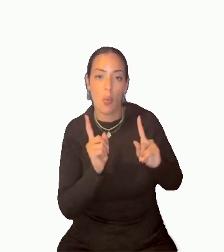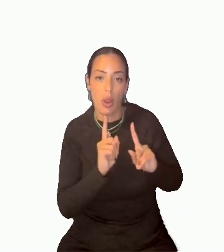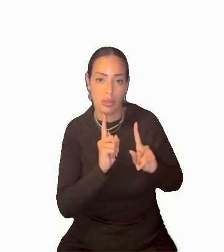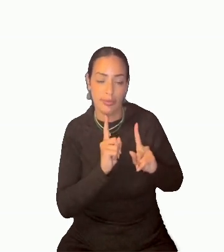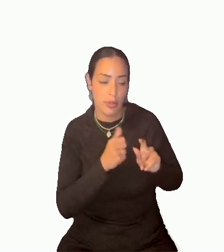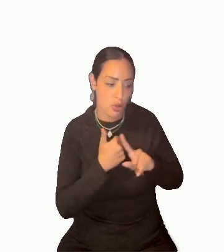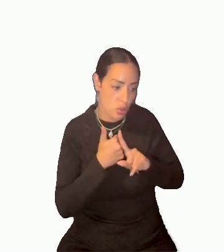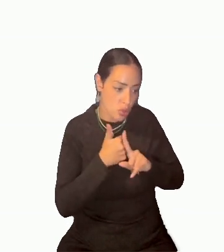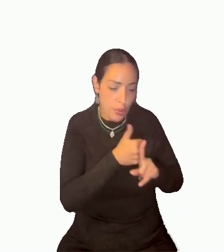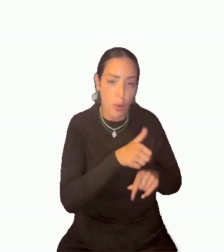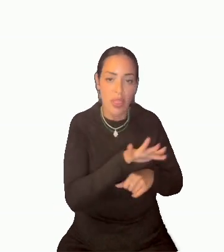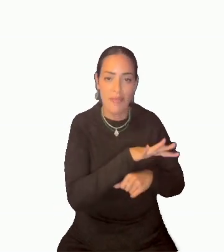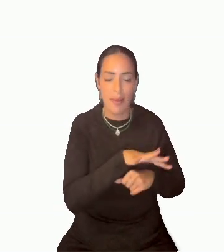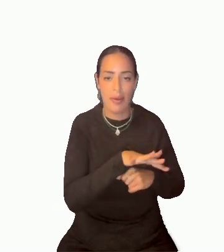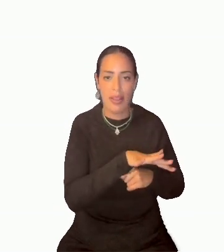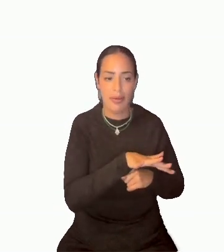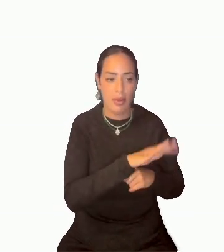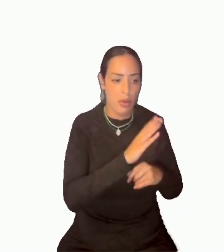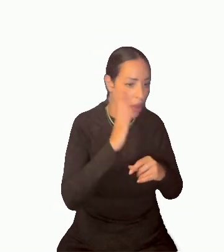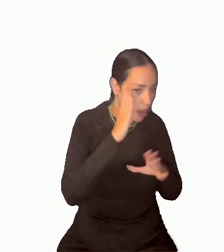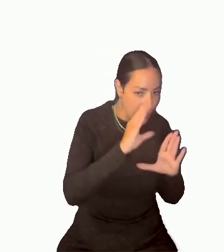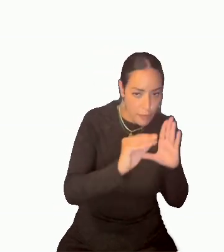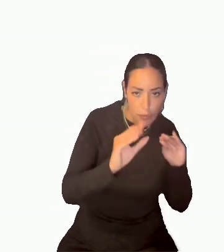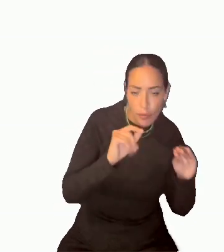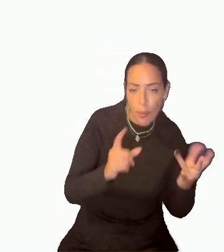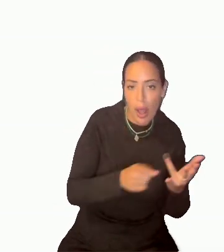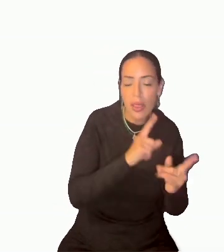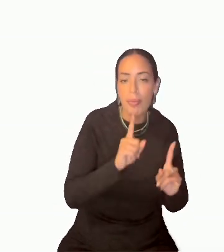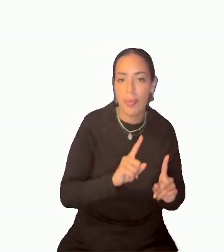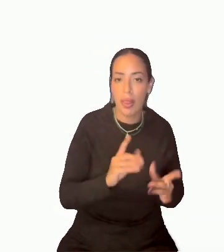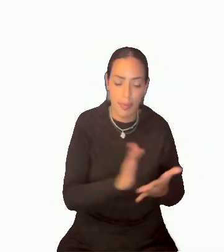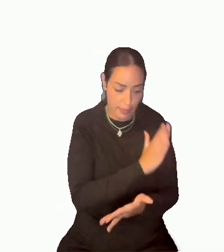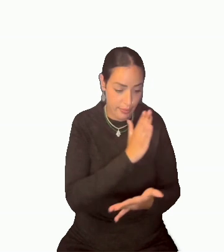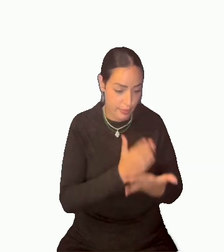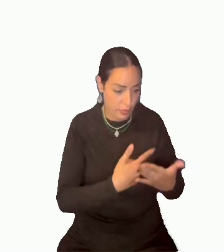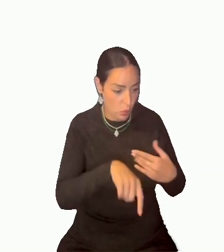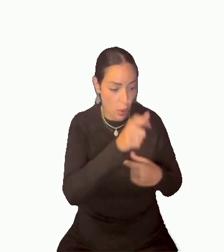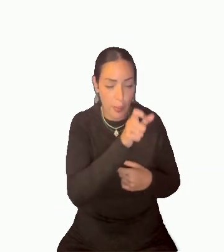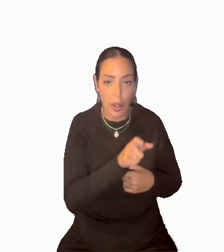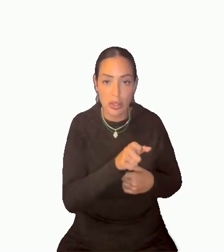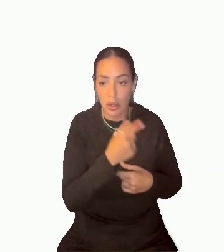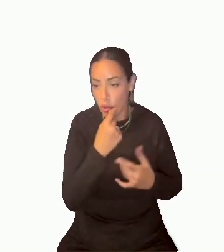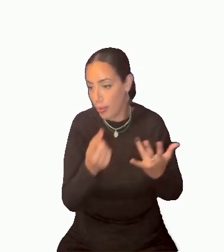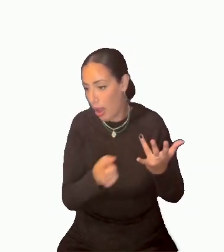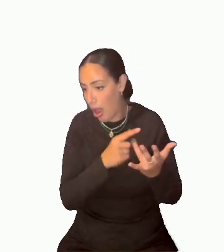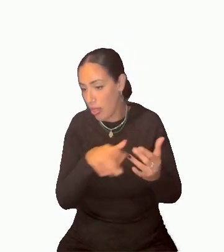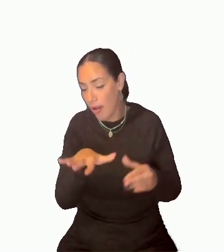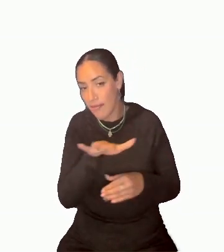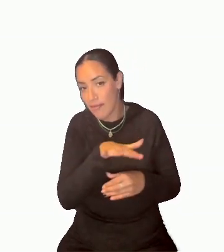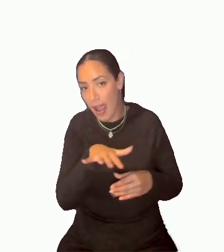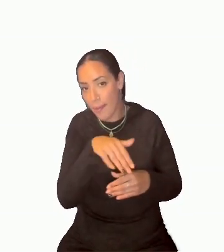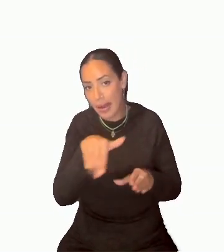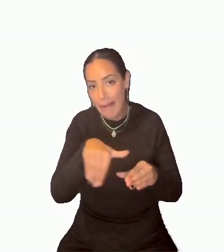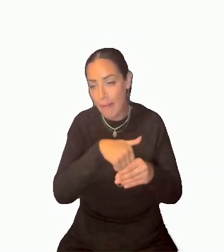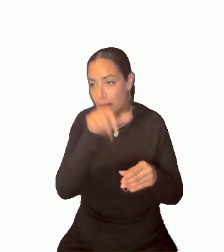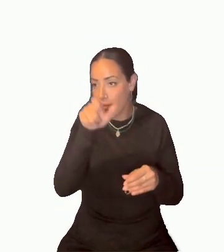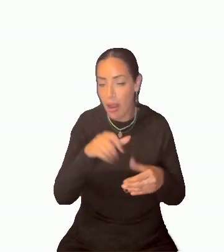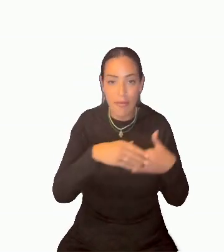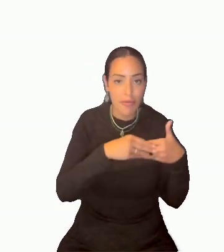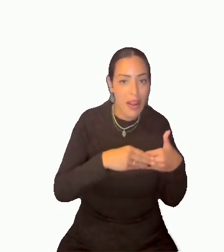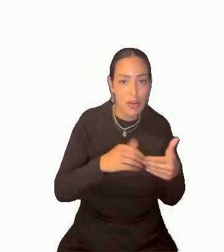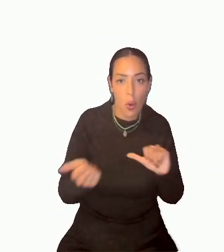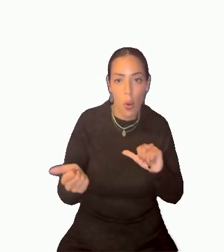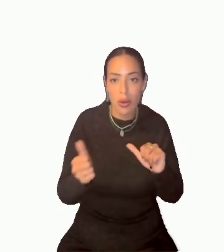include supporting family members to inform others, ensuring that someone, for example another family member, a friend or a